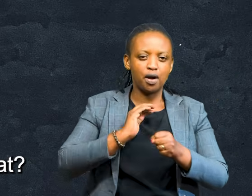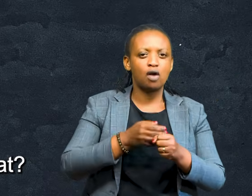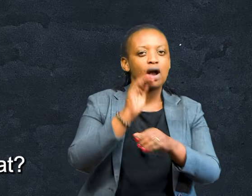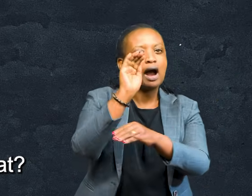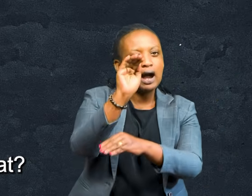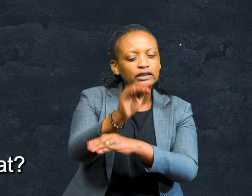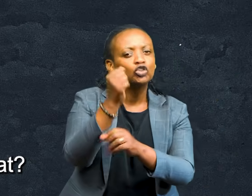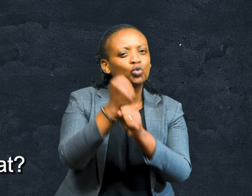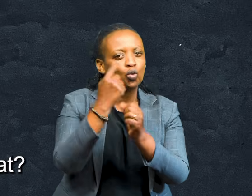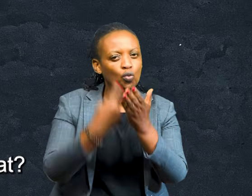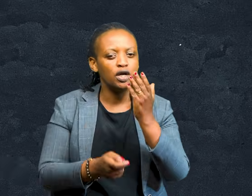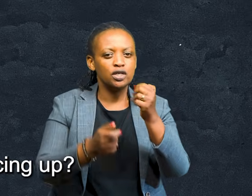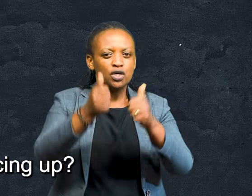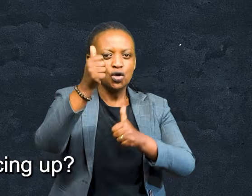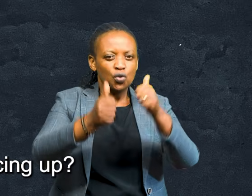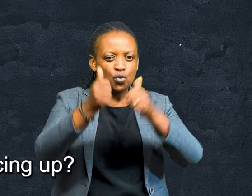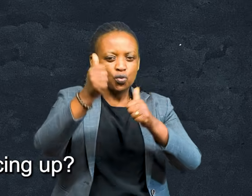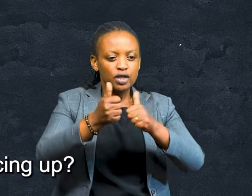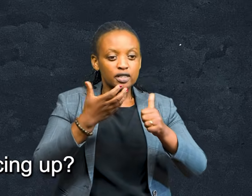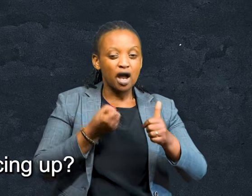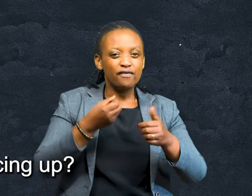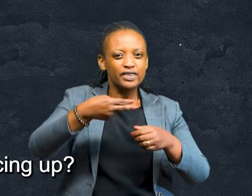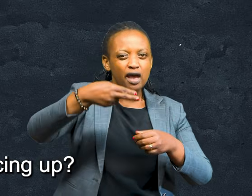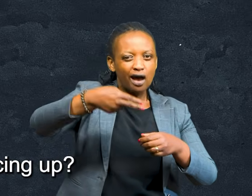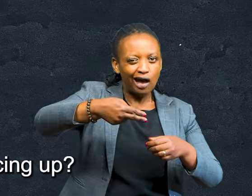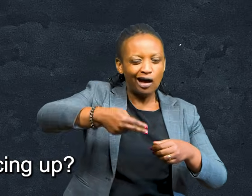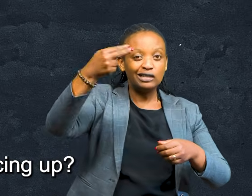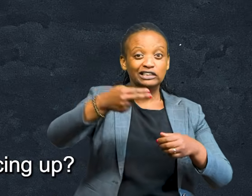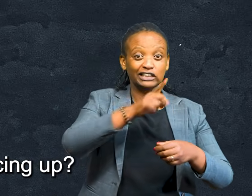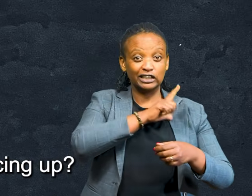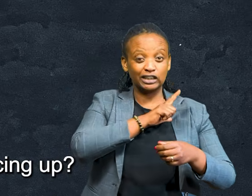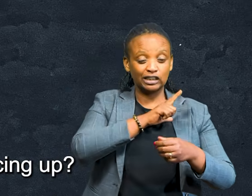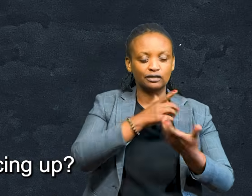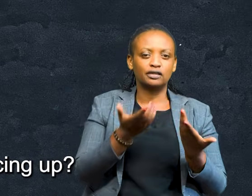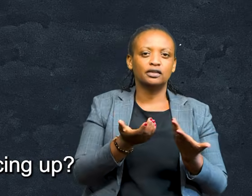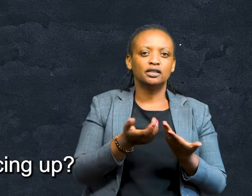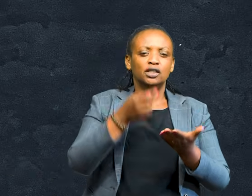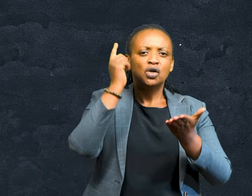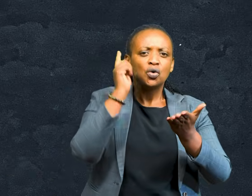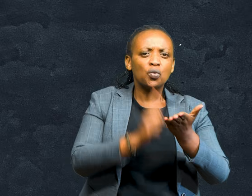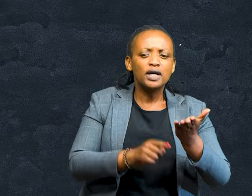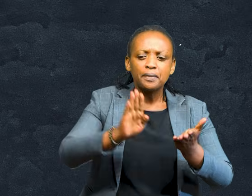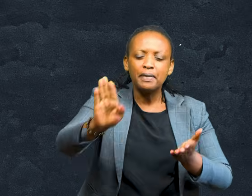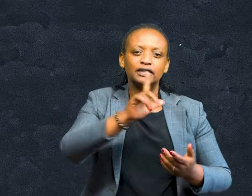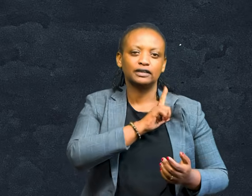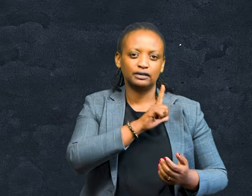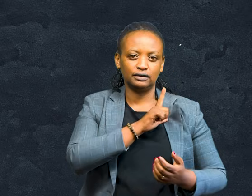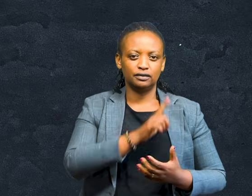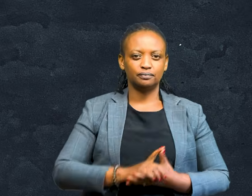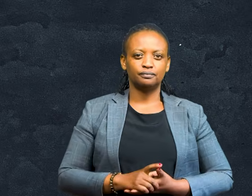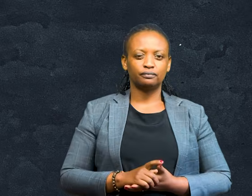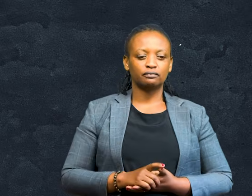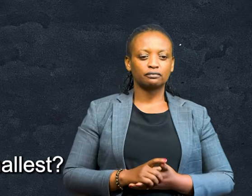our homework requires us to do what? Which face had the highest chance of facing up? What was its